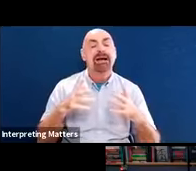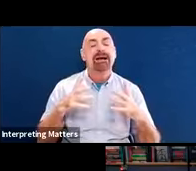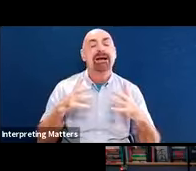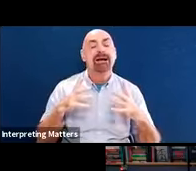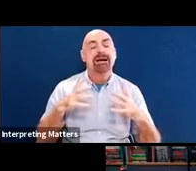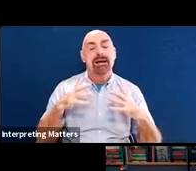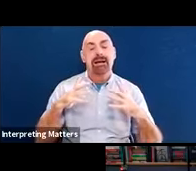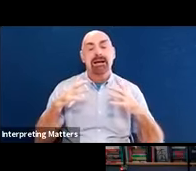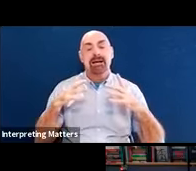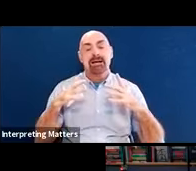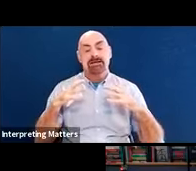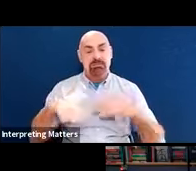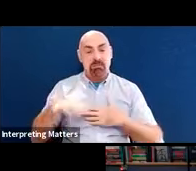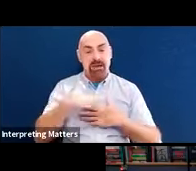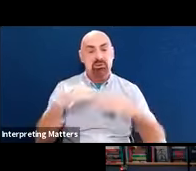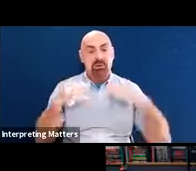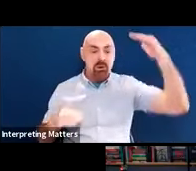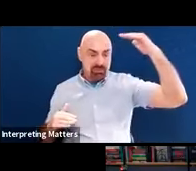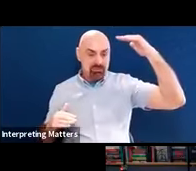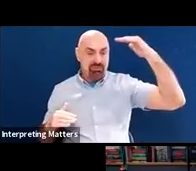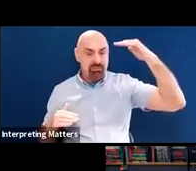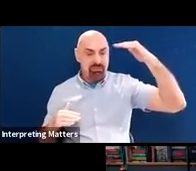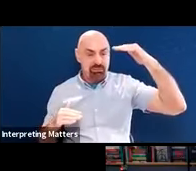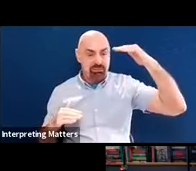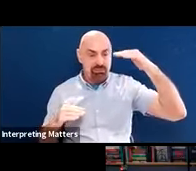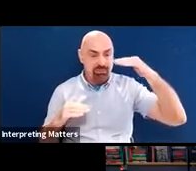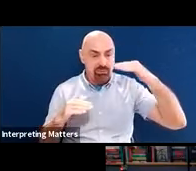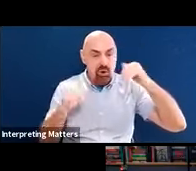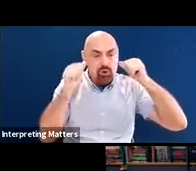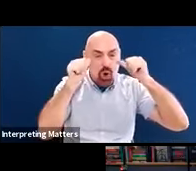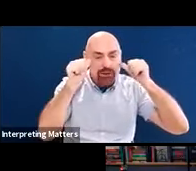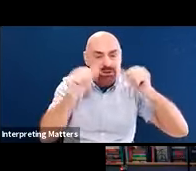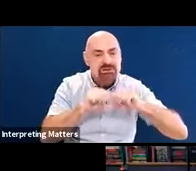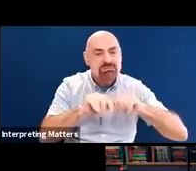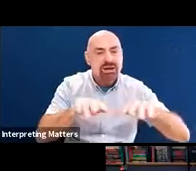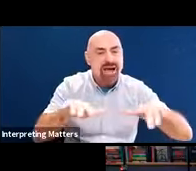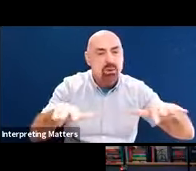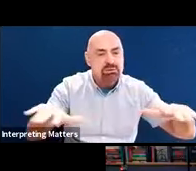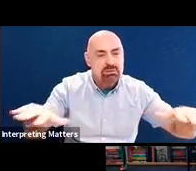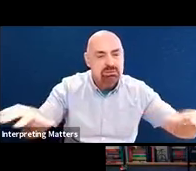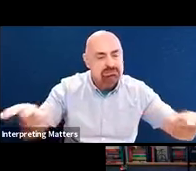declining, the tacitness of knowledge is spreading out.